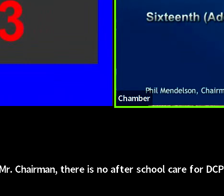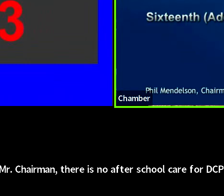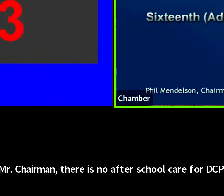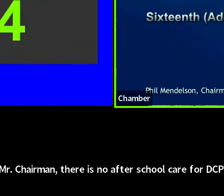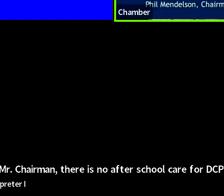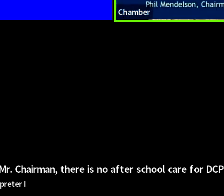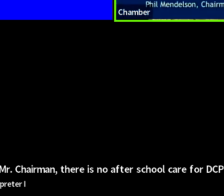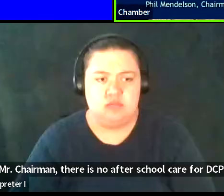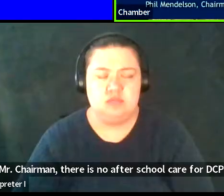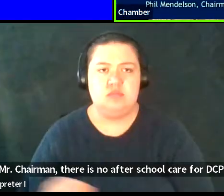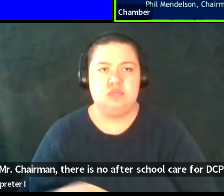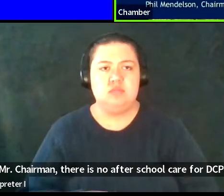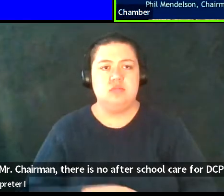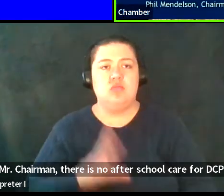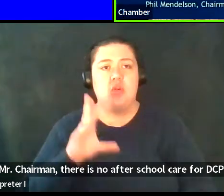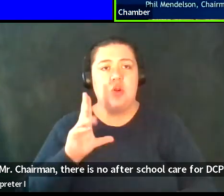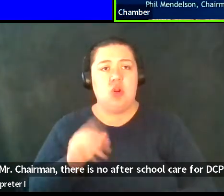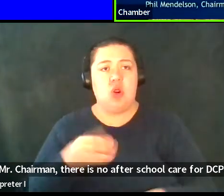along.